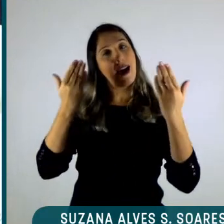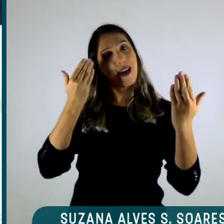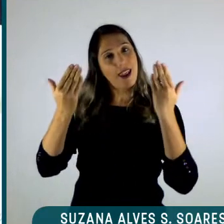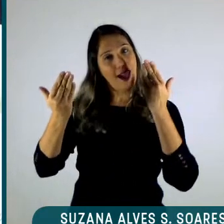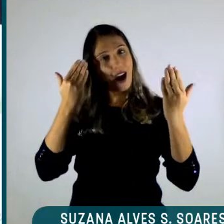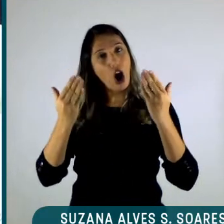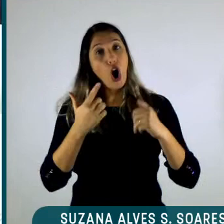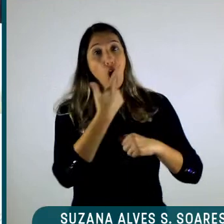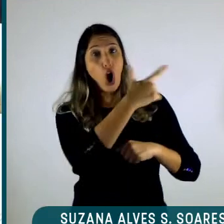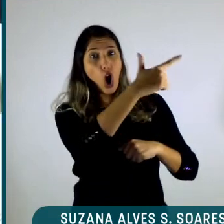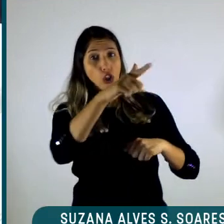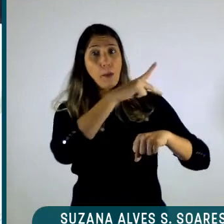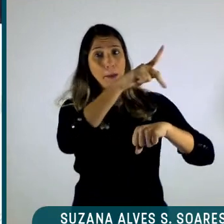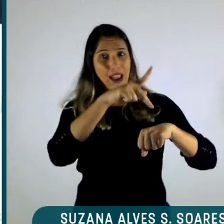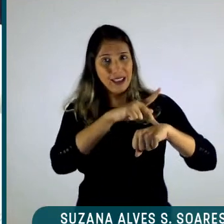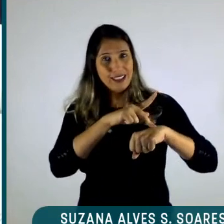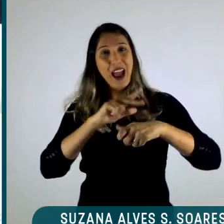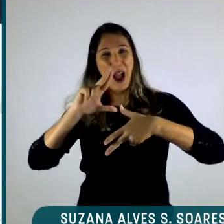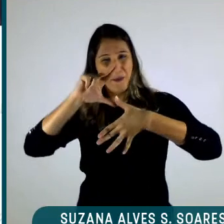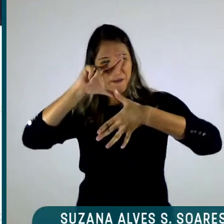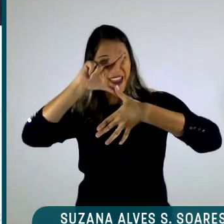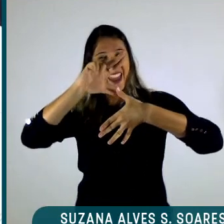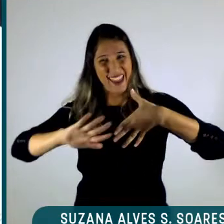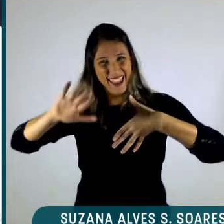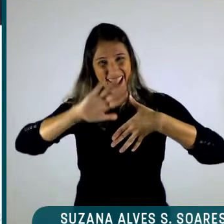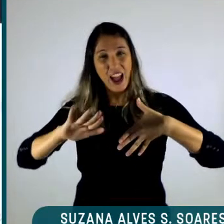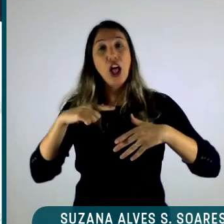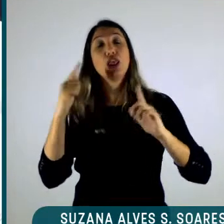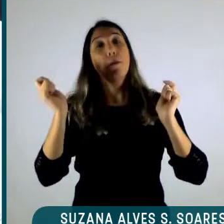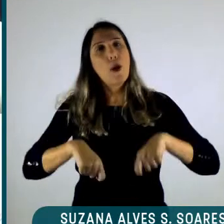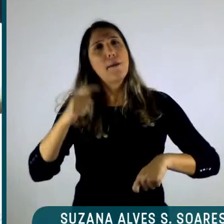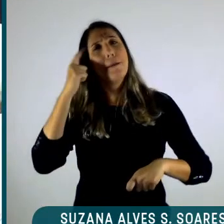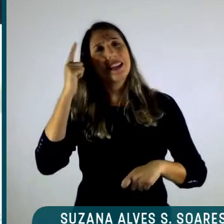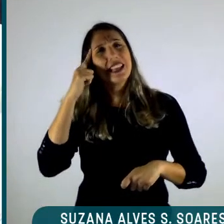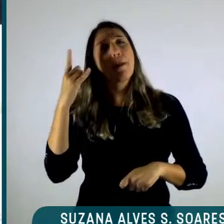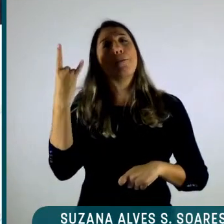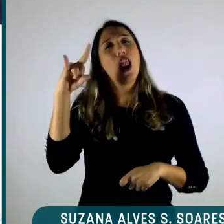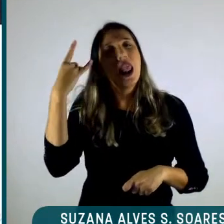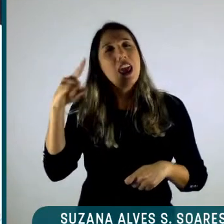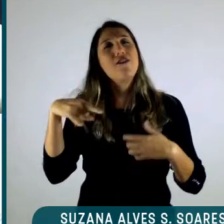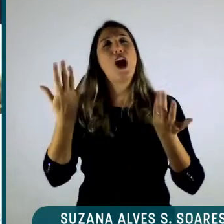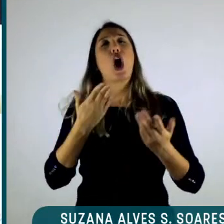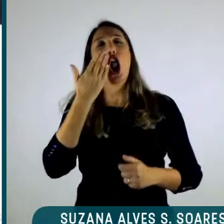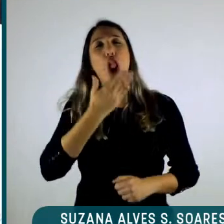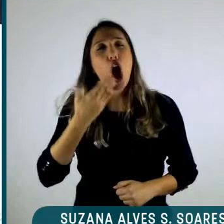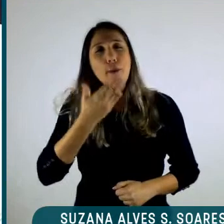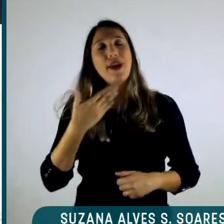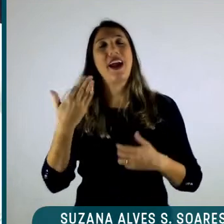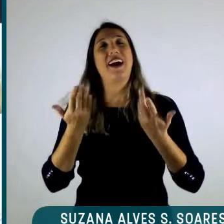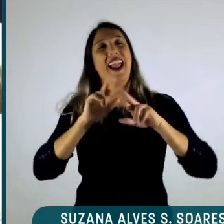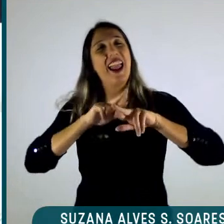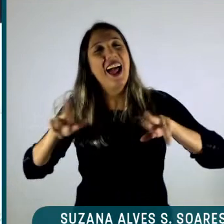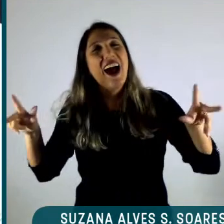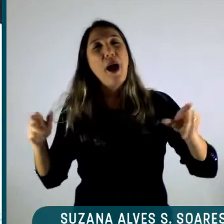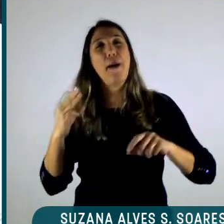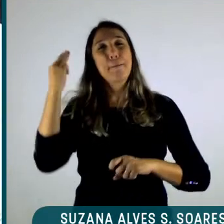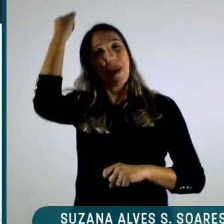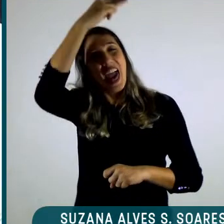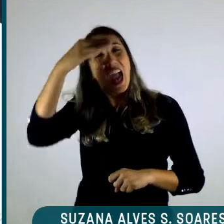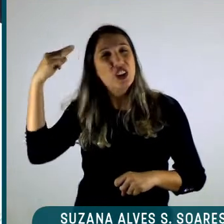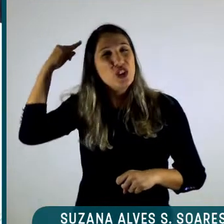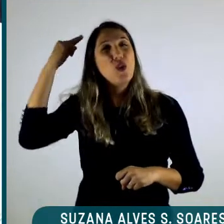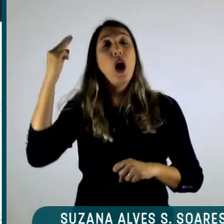of that. So it's important to make this ponderation. For example, other countries from Latin